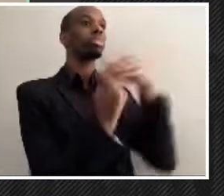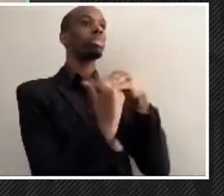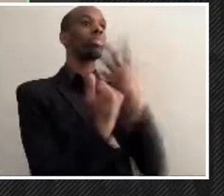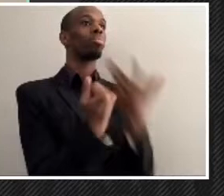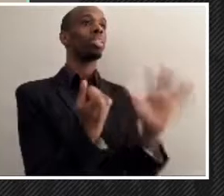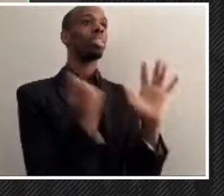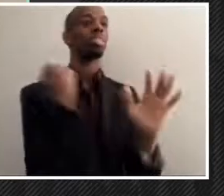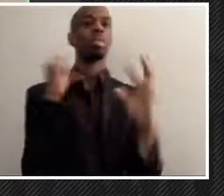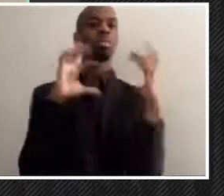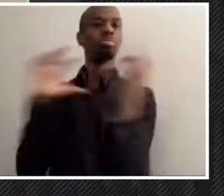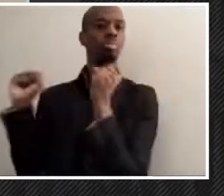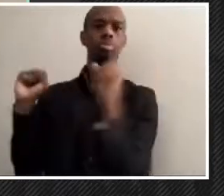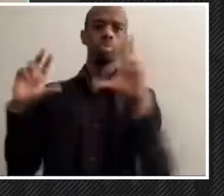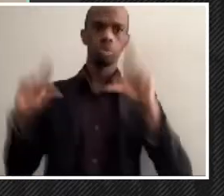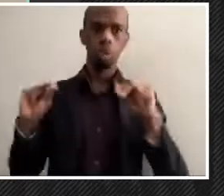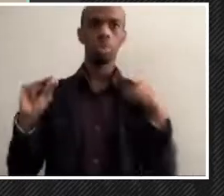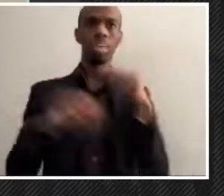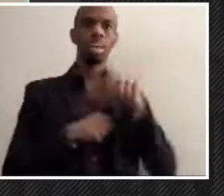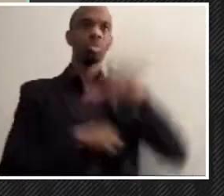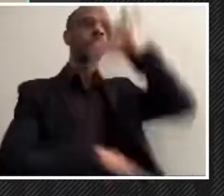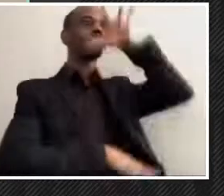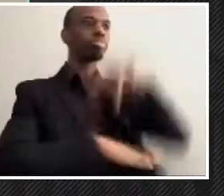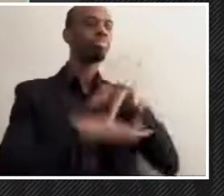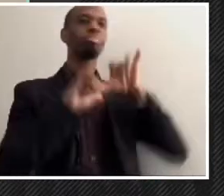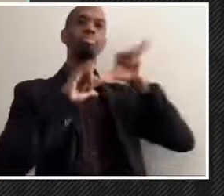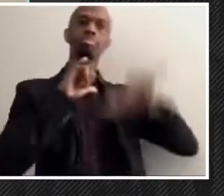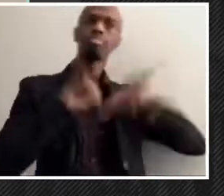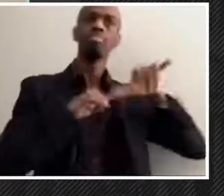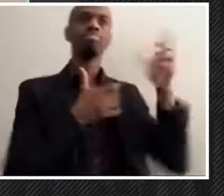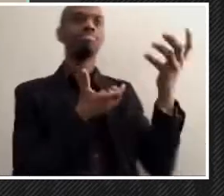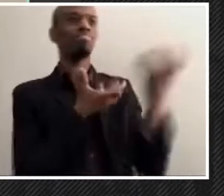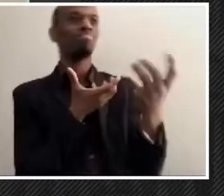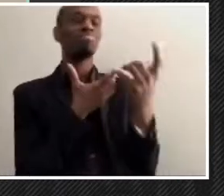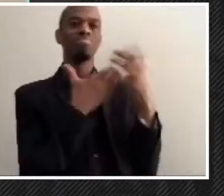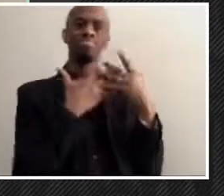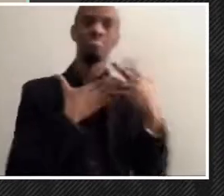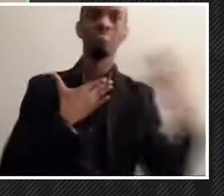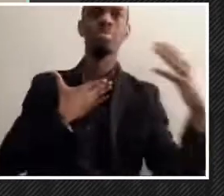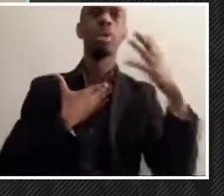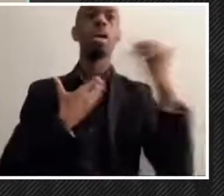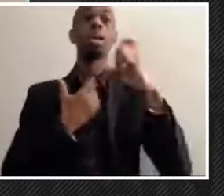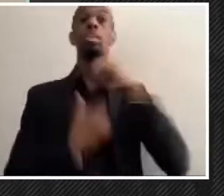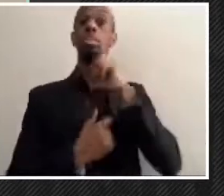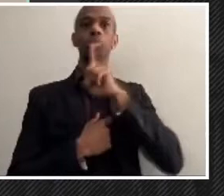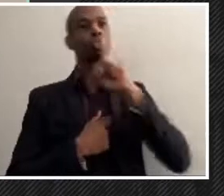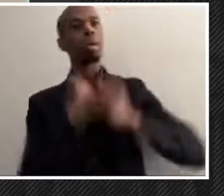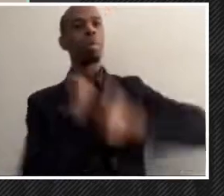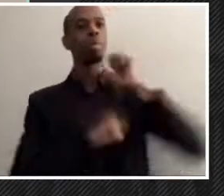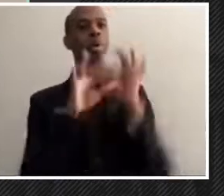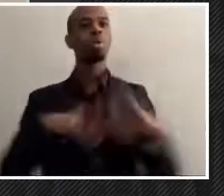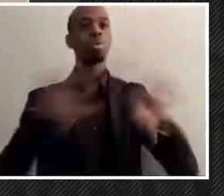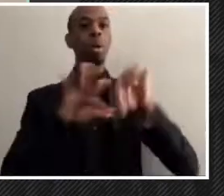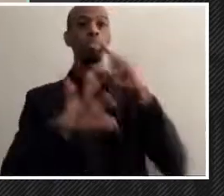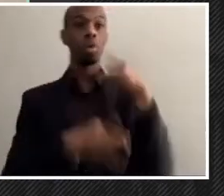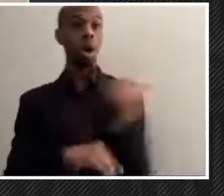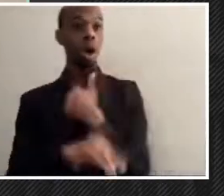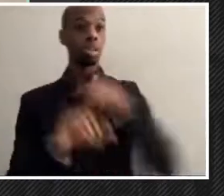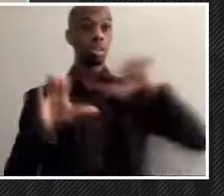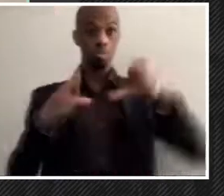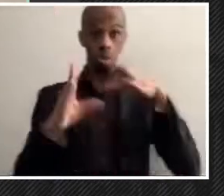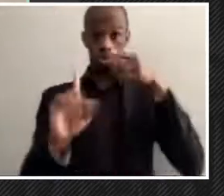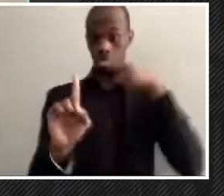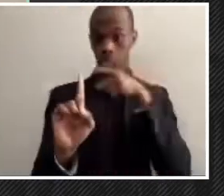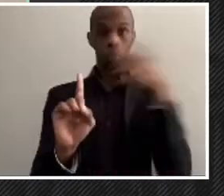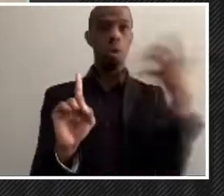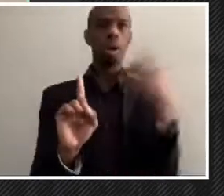Black communities face. And what I think is most important to center in that perspective is how essential it